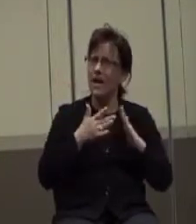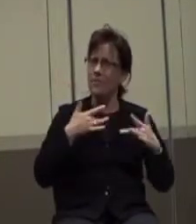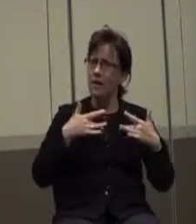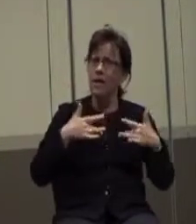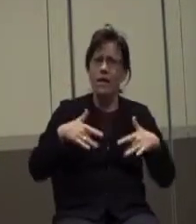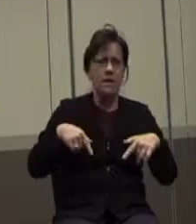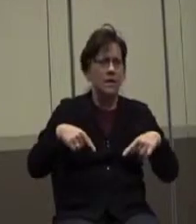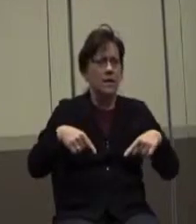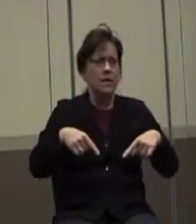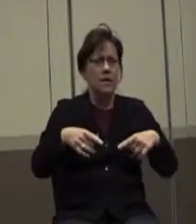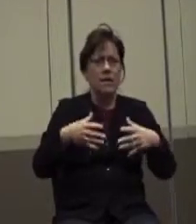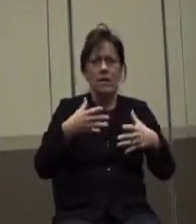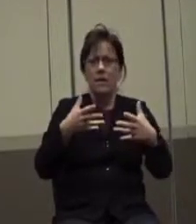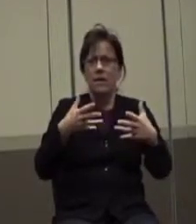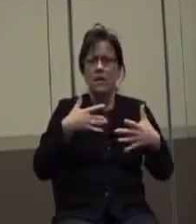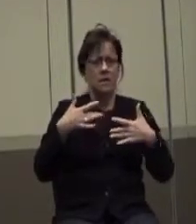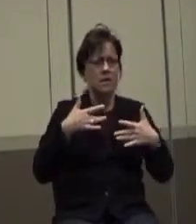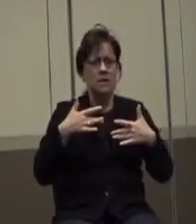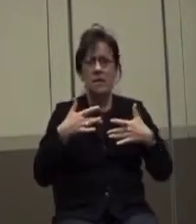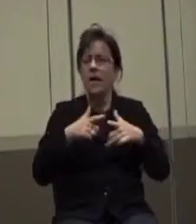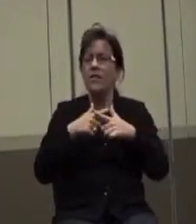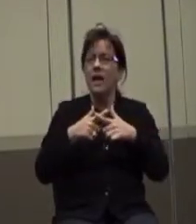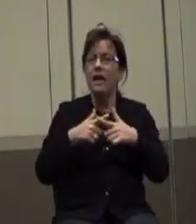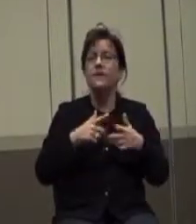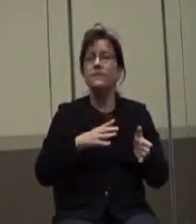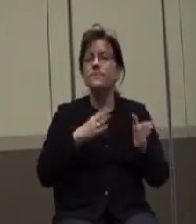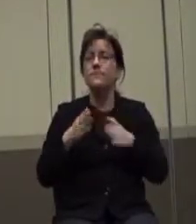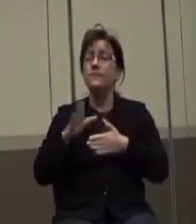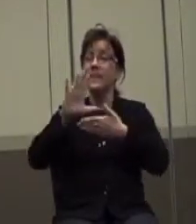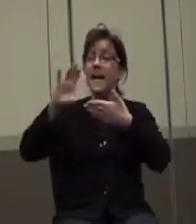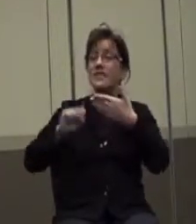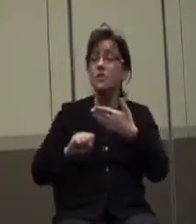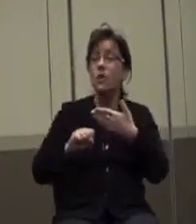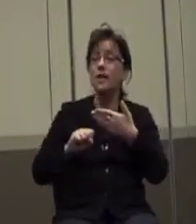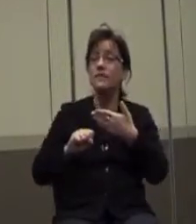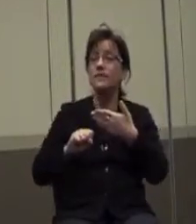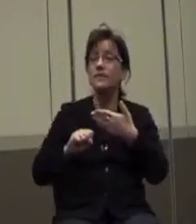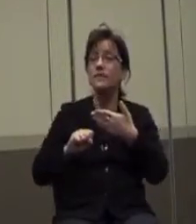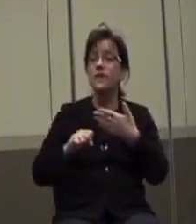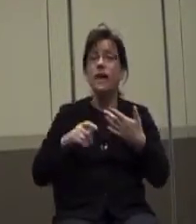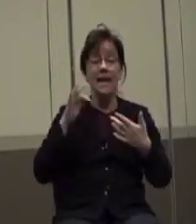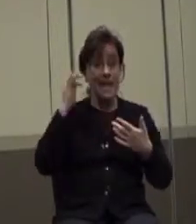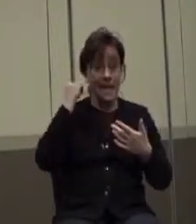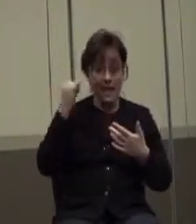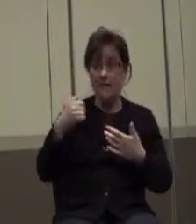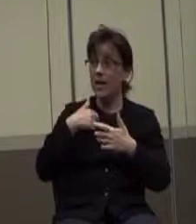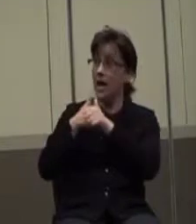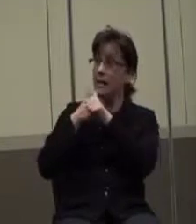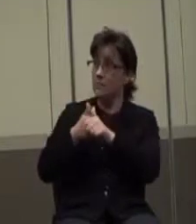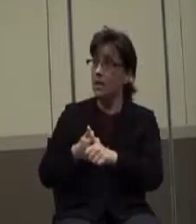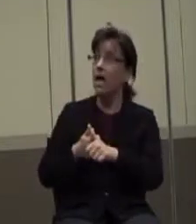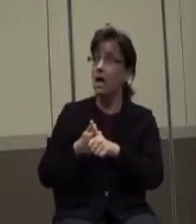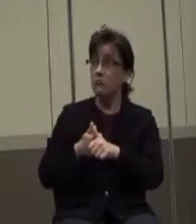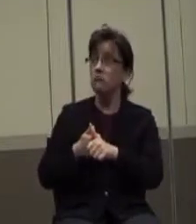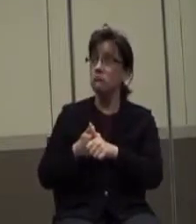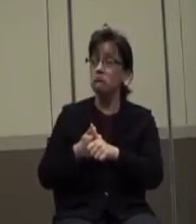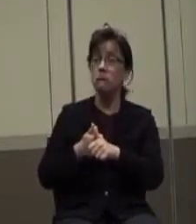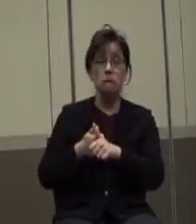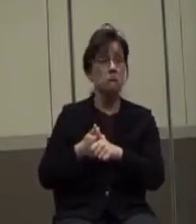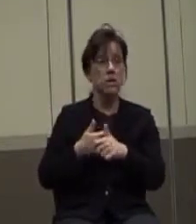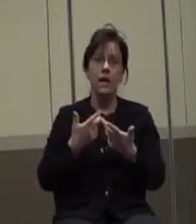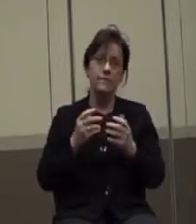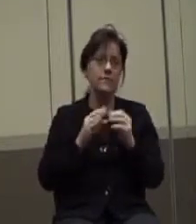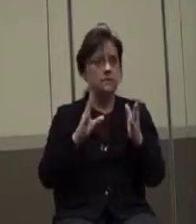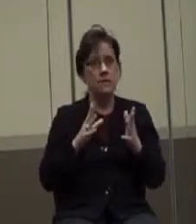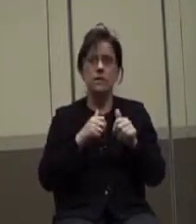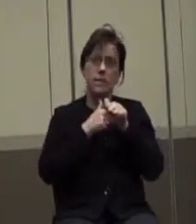right? Then looking at some of the consequence issues. If I complied, all right, so obviously compliance